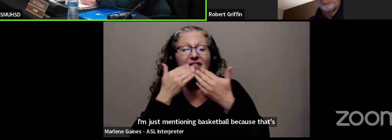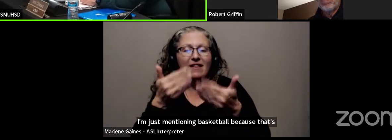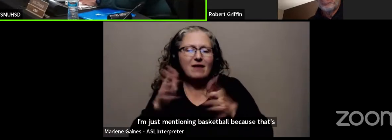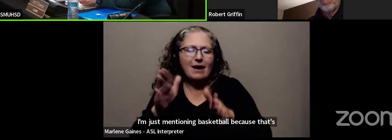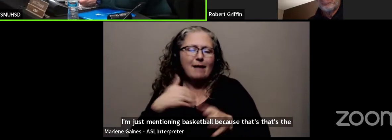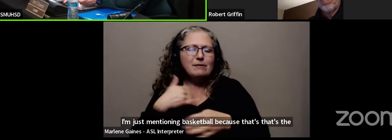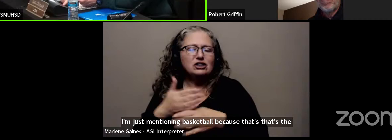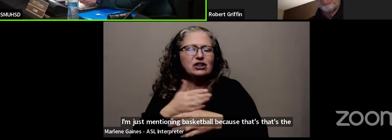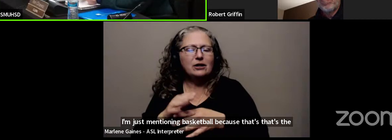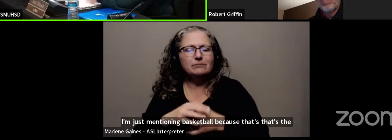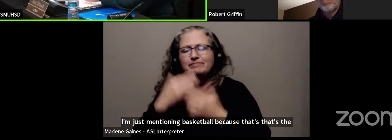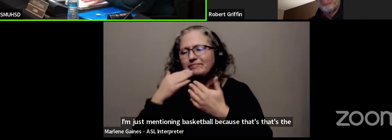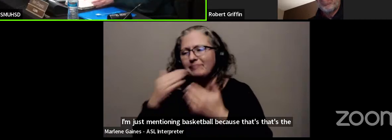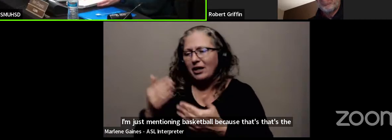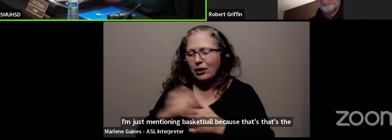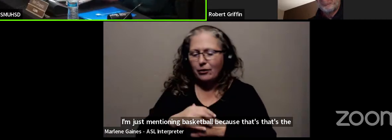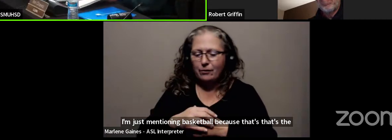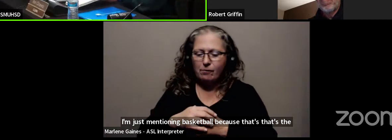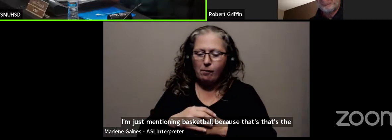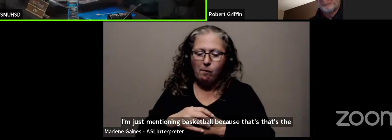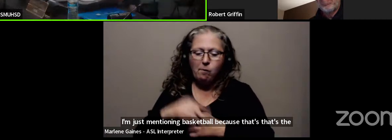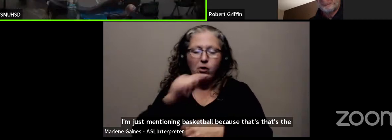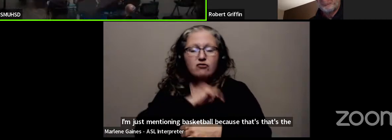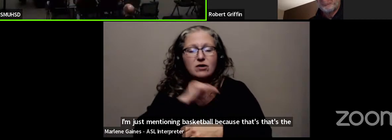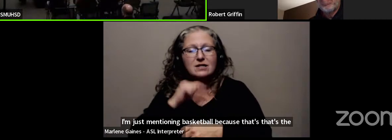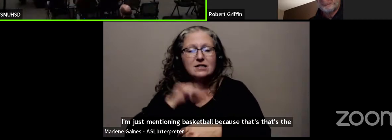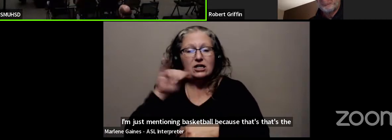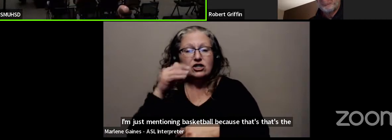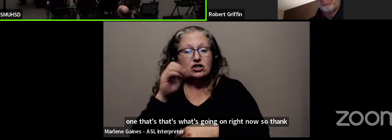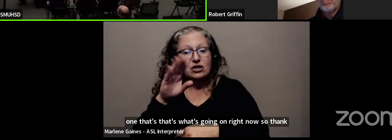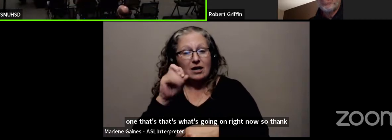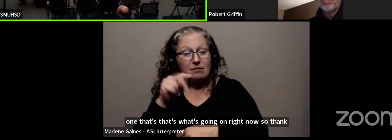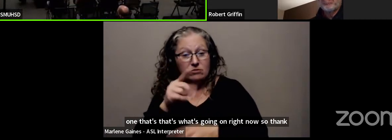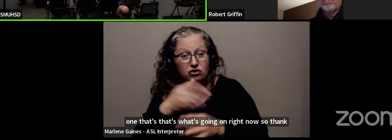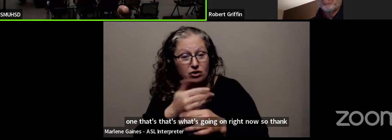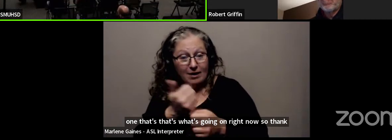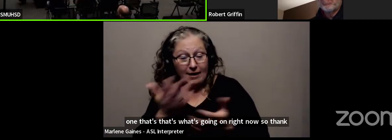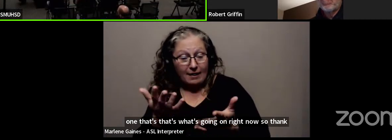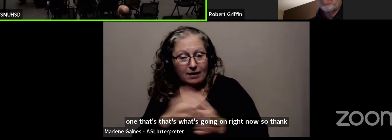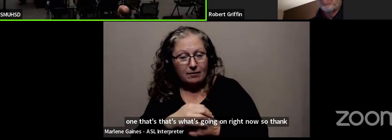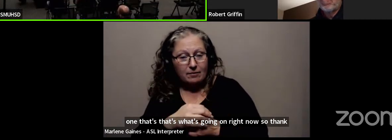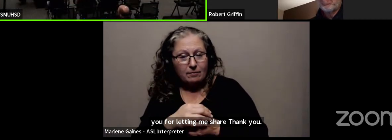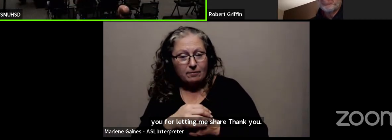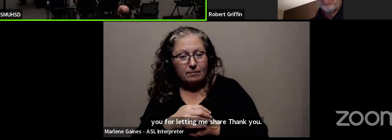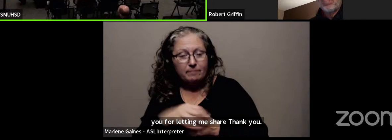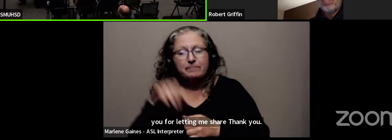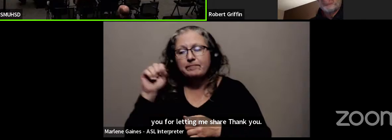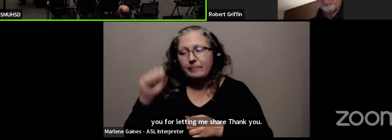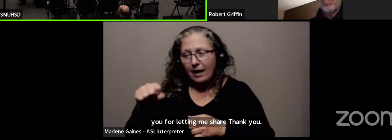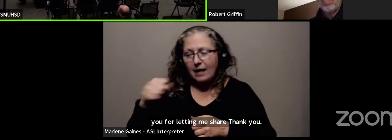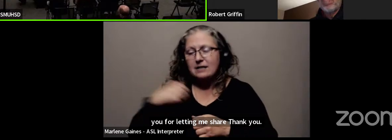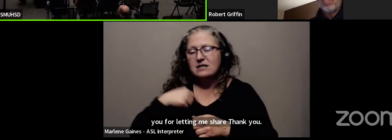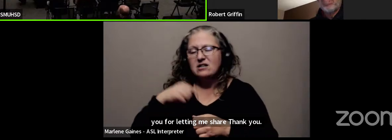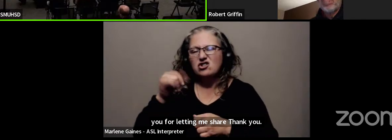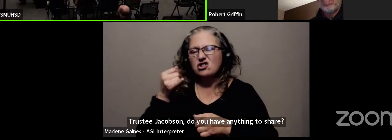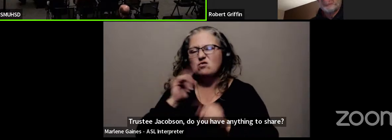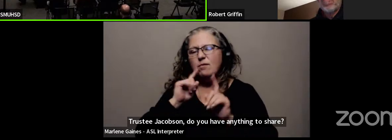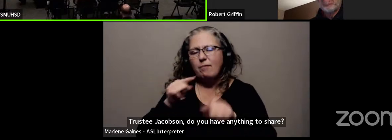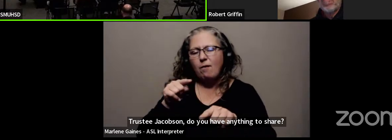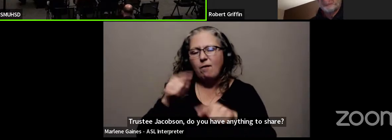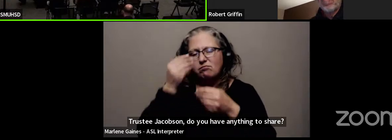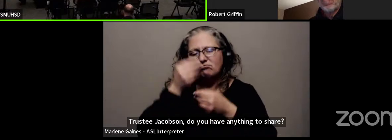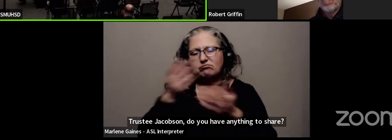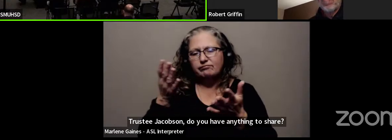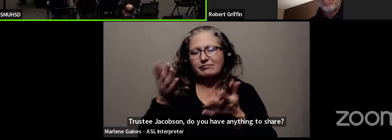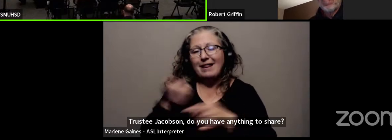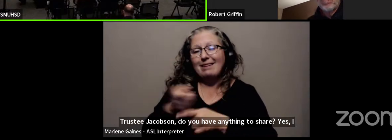share. Thank you. Trustee Jacobson, do you have anything to share? Yes, I will just report that